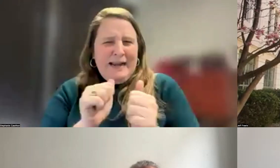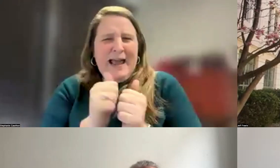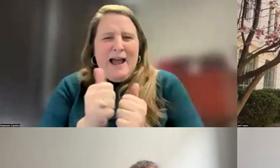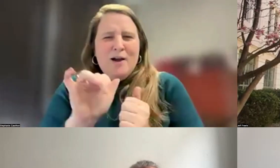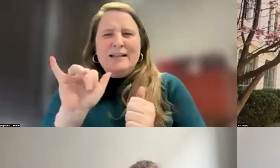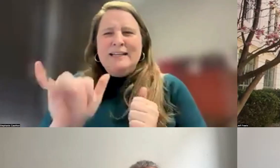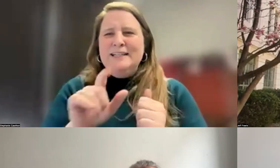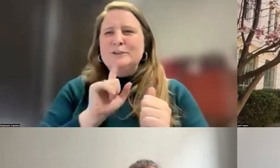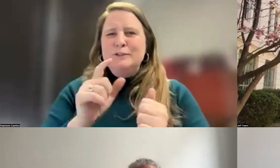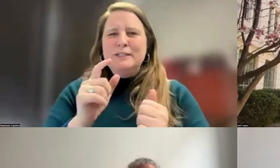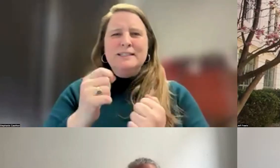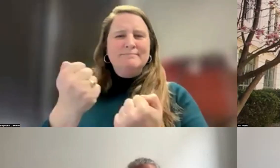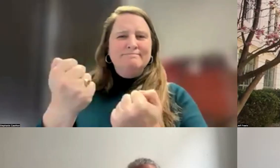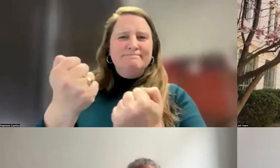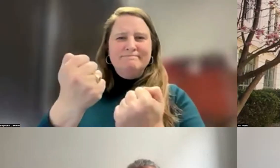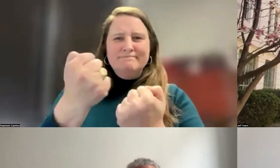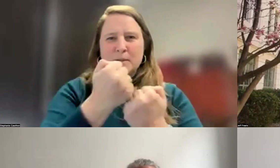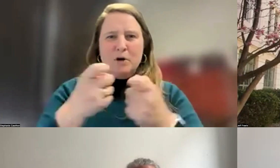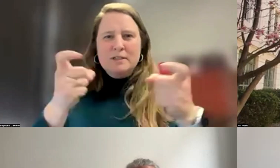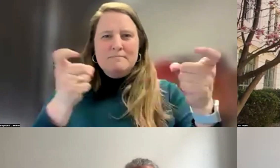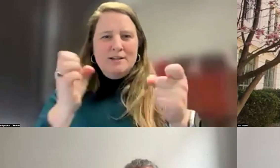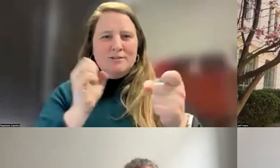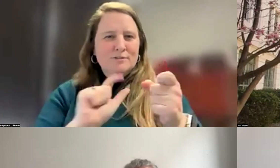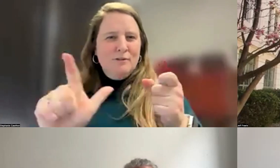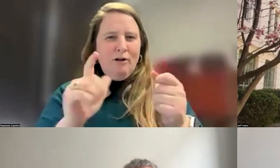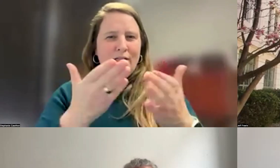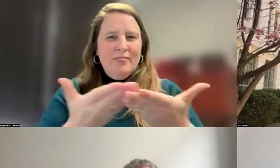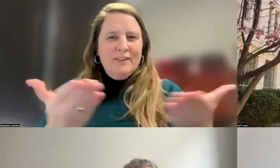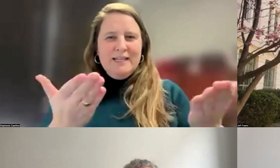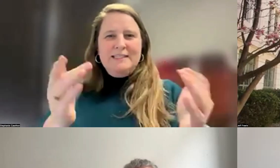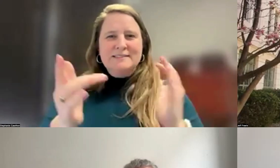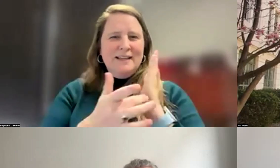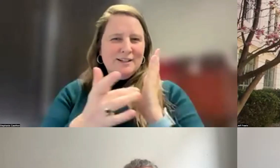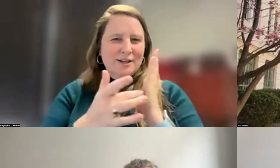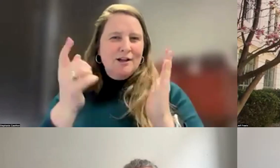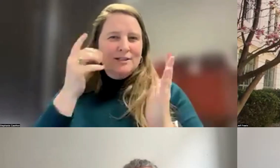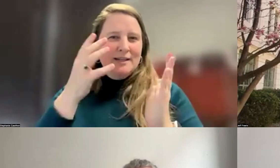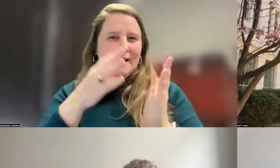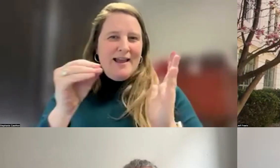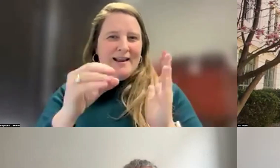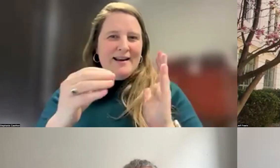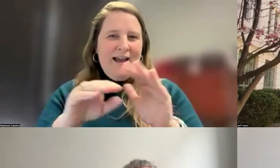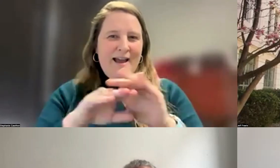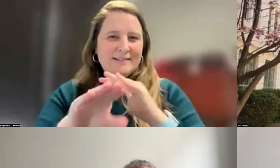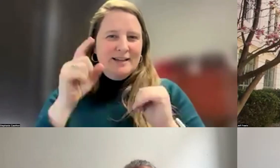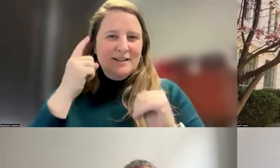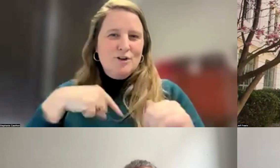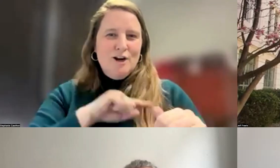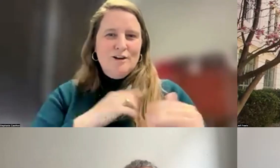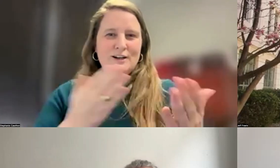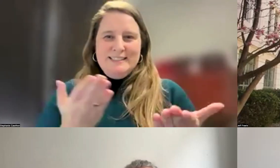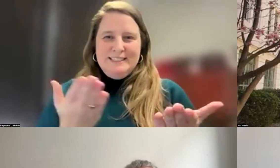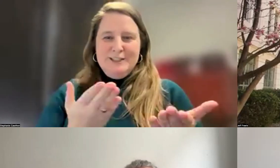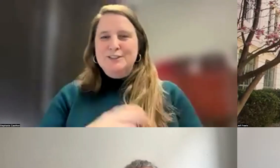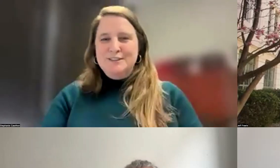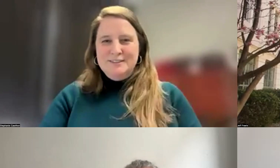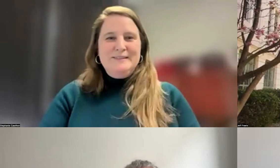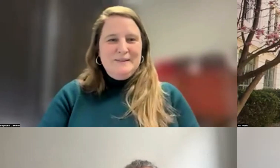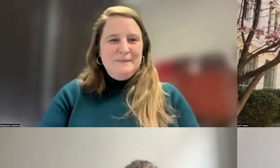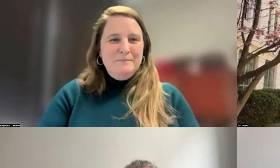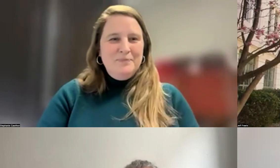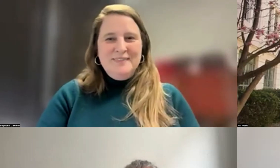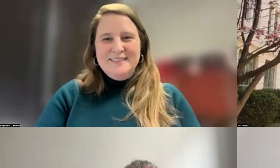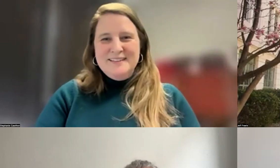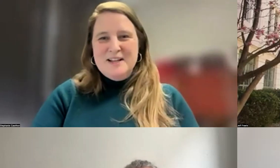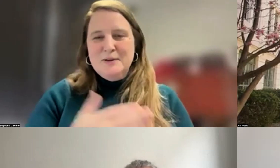something, something. I'm going to let Mario handle that one as well. I know he supports and manages all of the things technology and access for all of